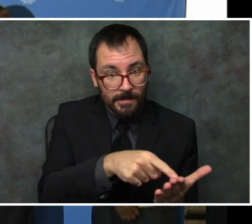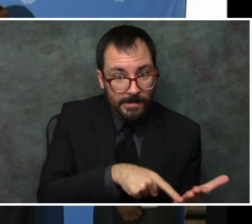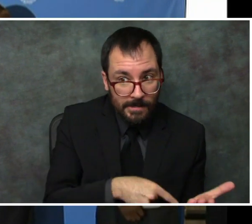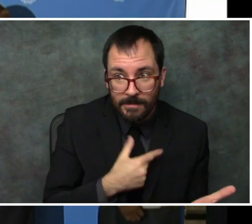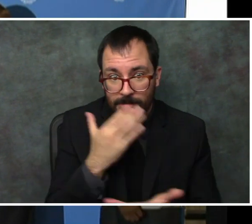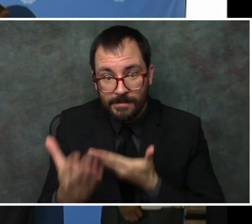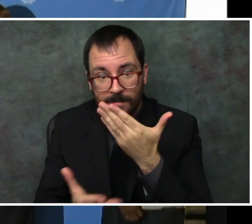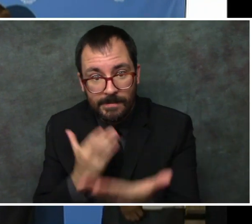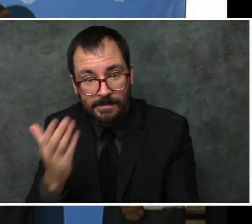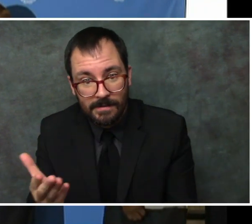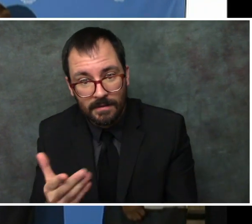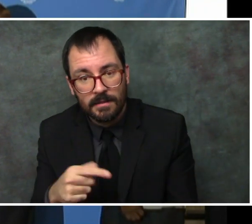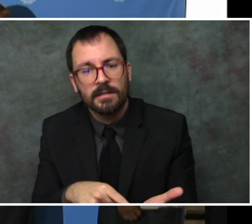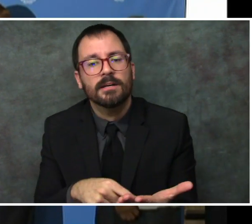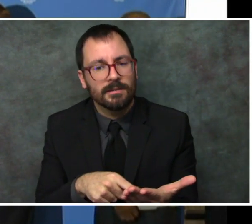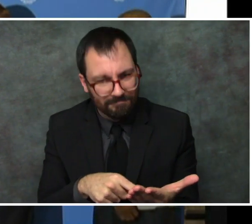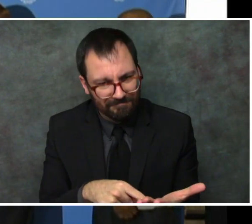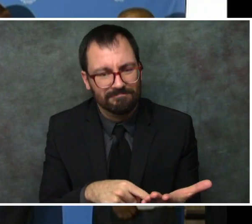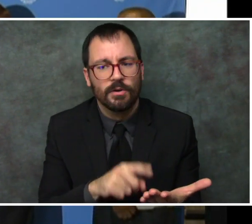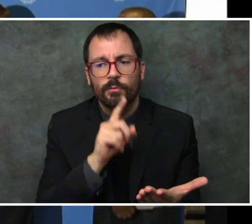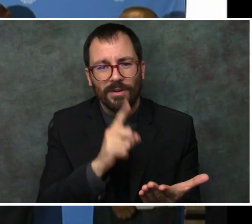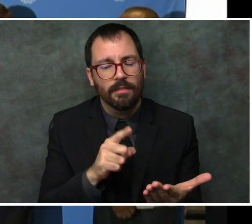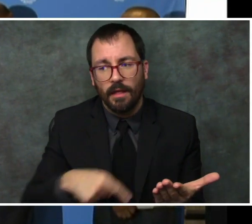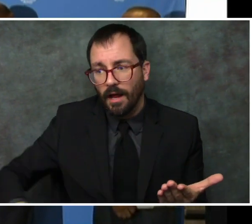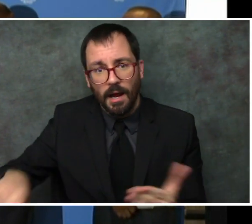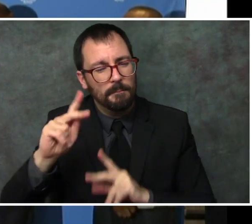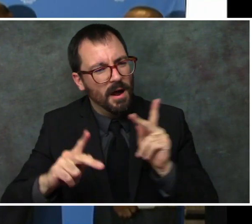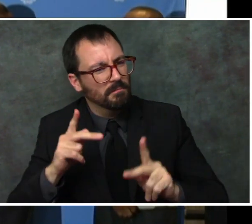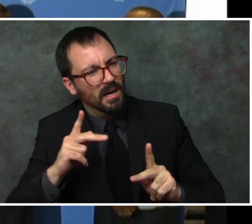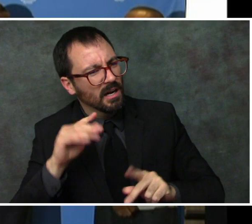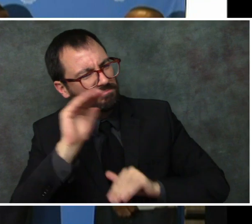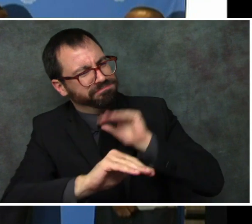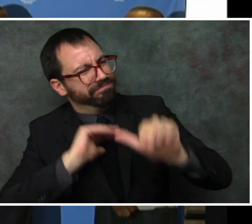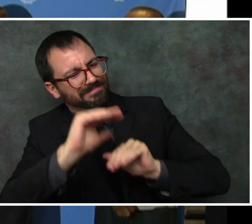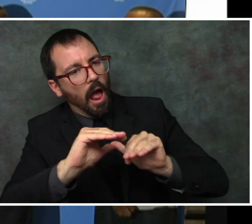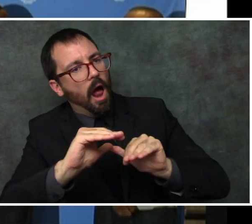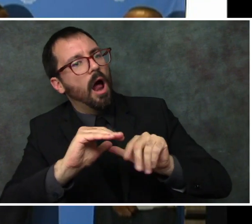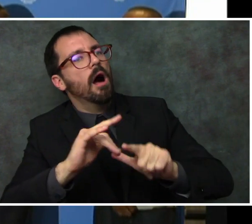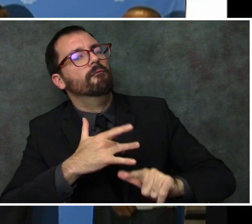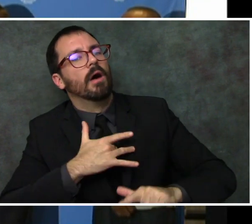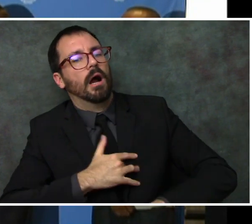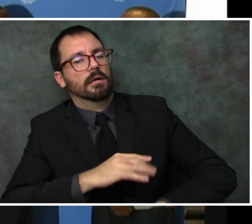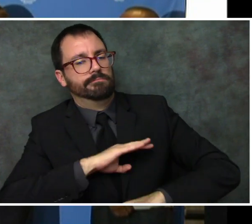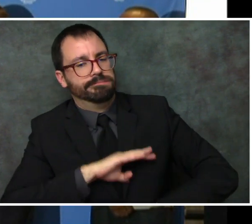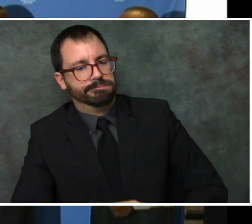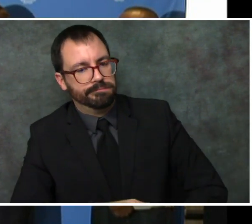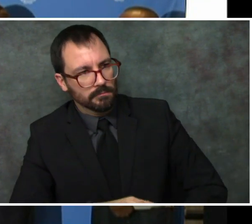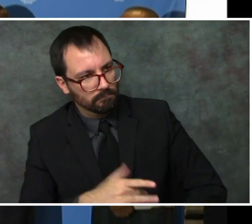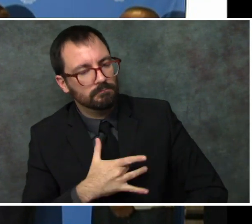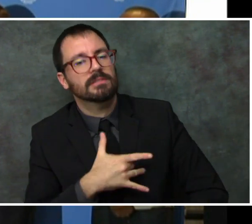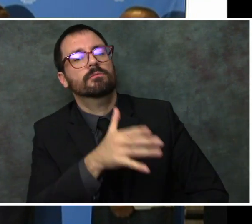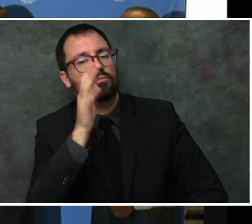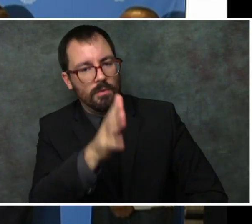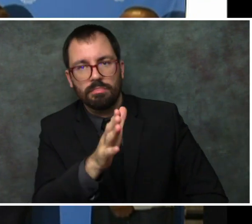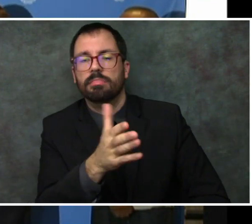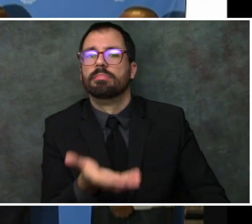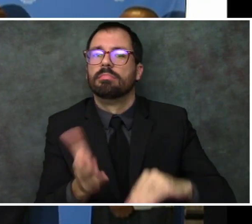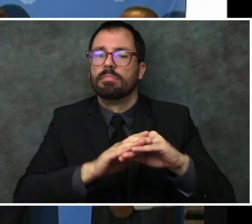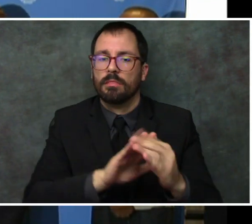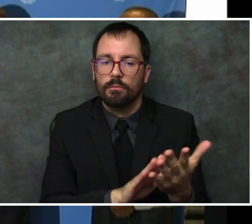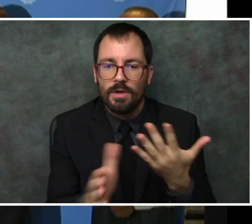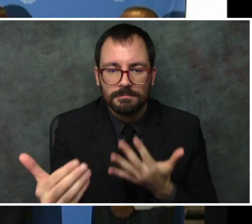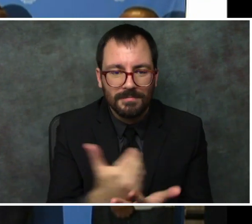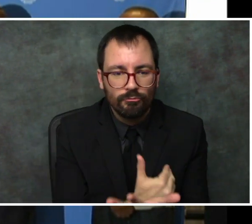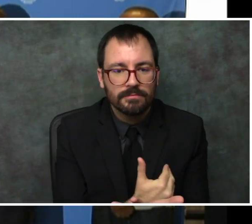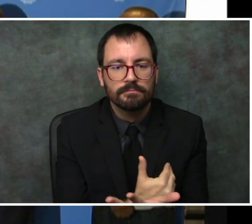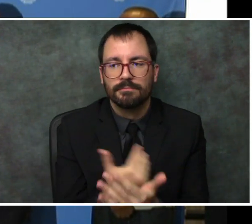our hope that this work, that these policy changes really do, again, respond to their